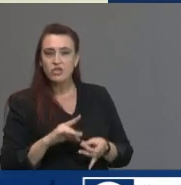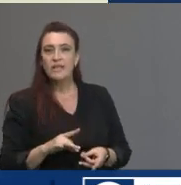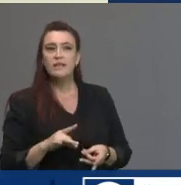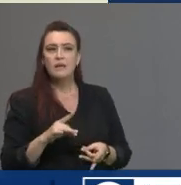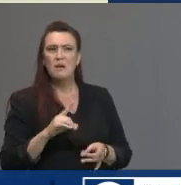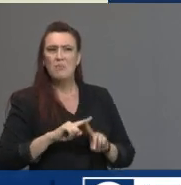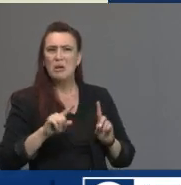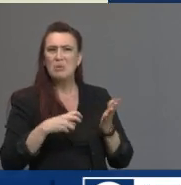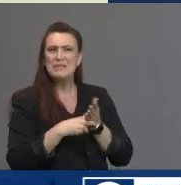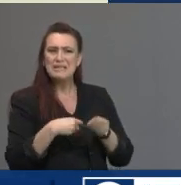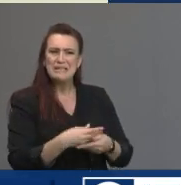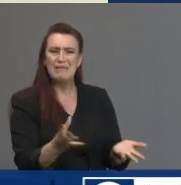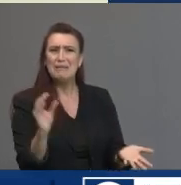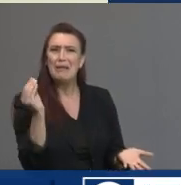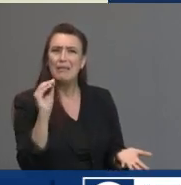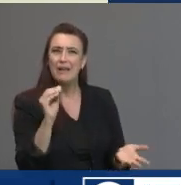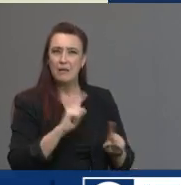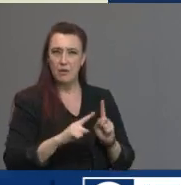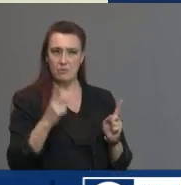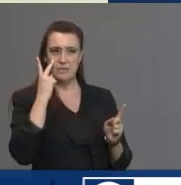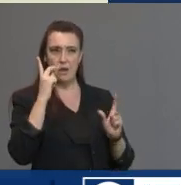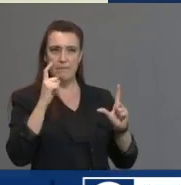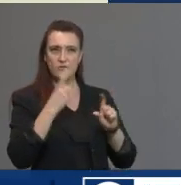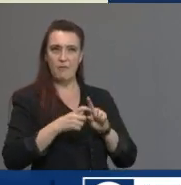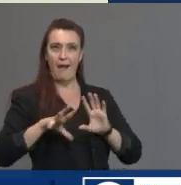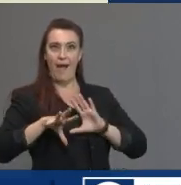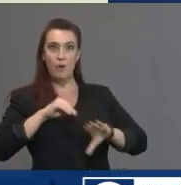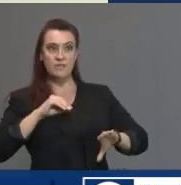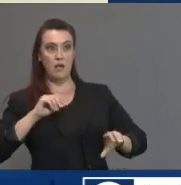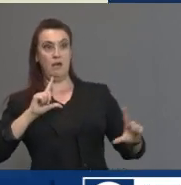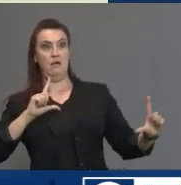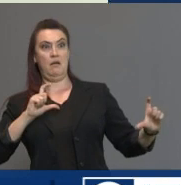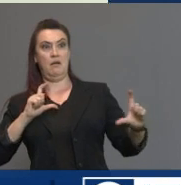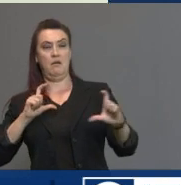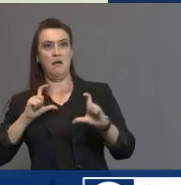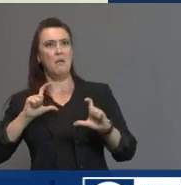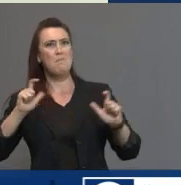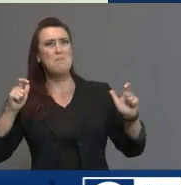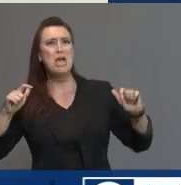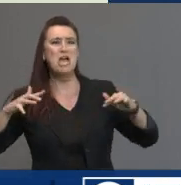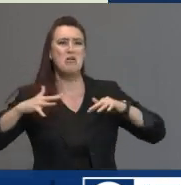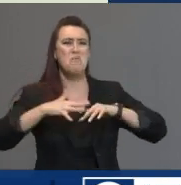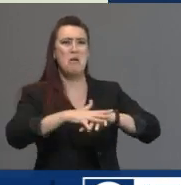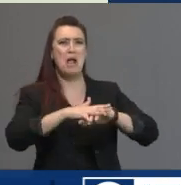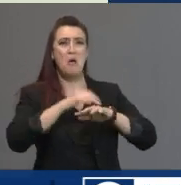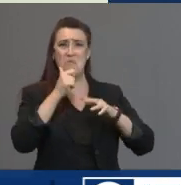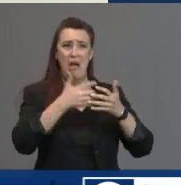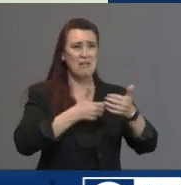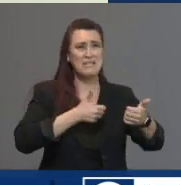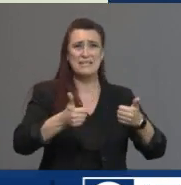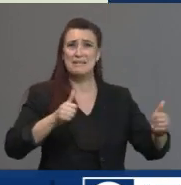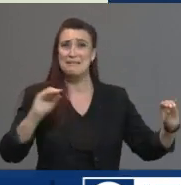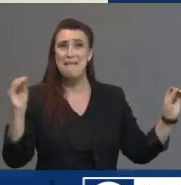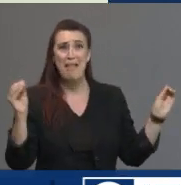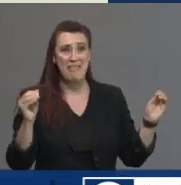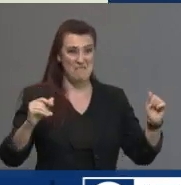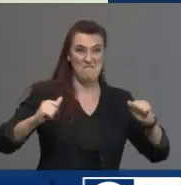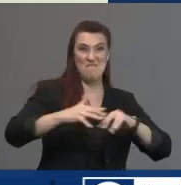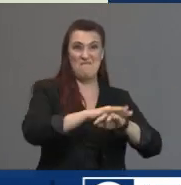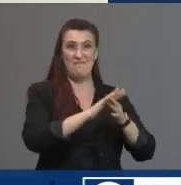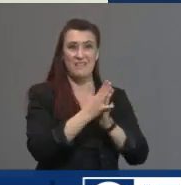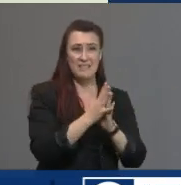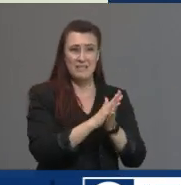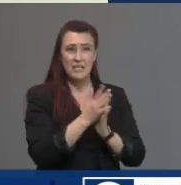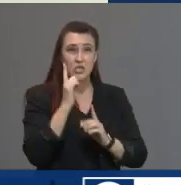inside that restaurant. But clearly, from the pictures we saw outside, there were a large crowd of people not practicing social distancing. From what